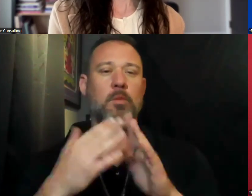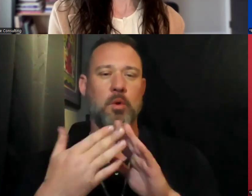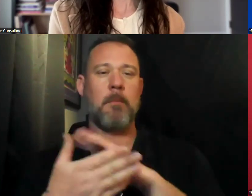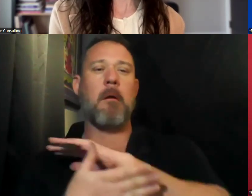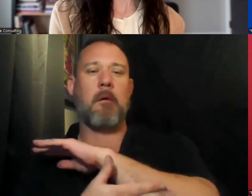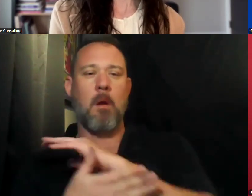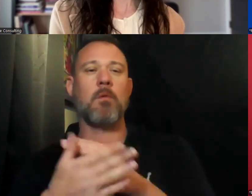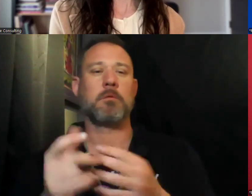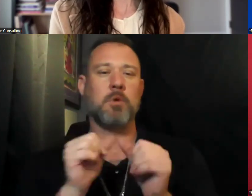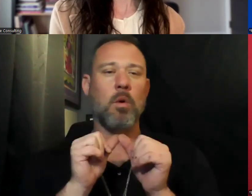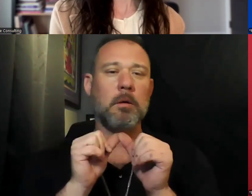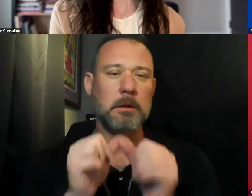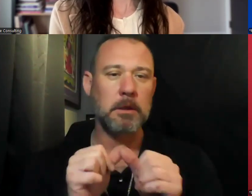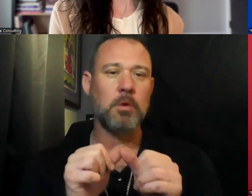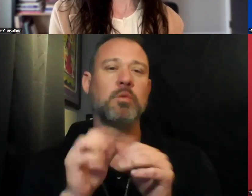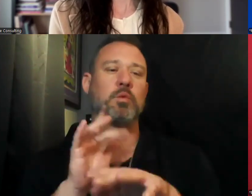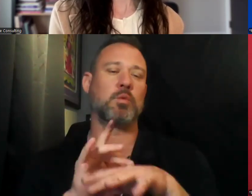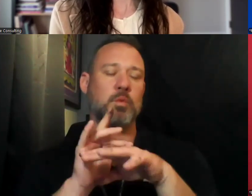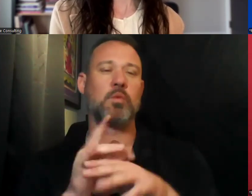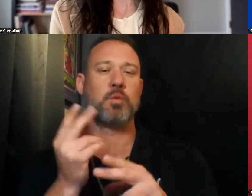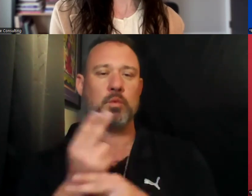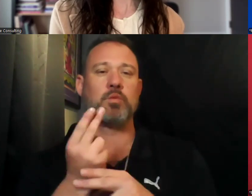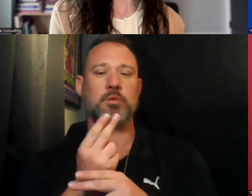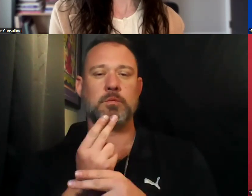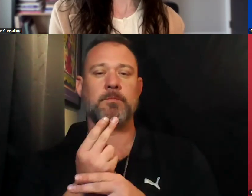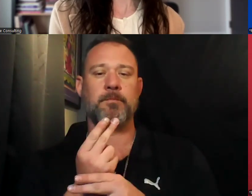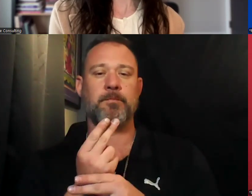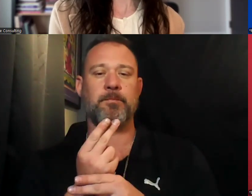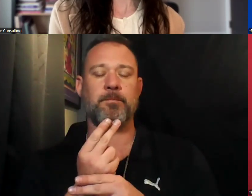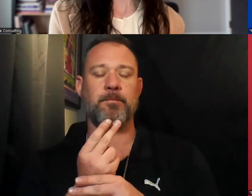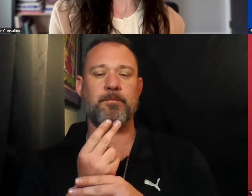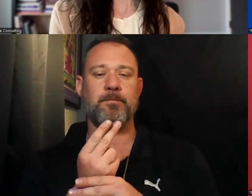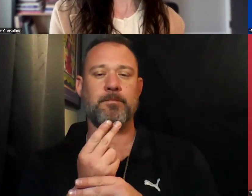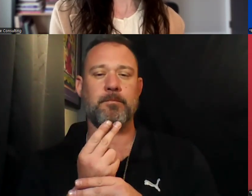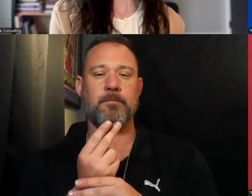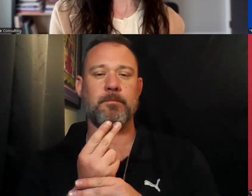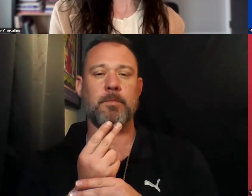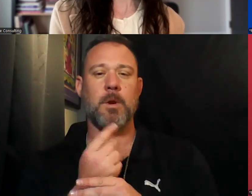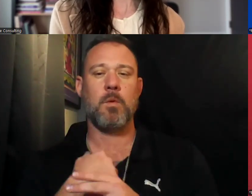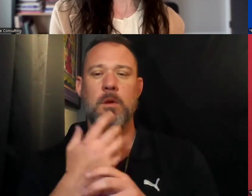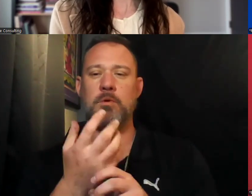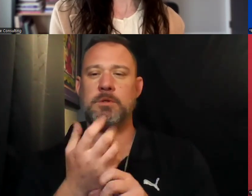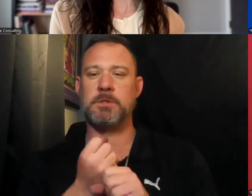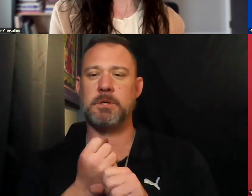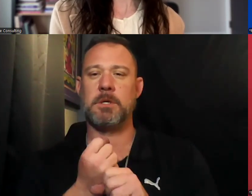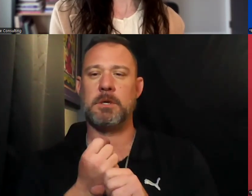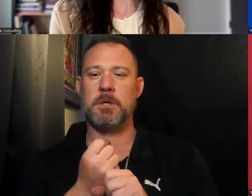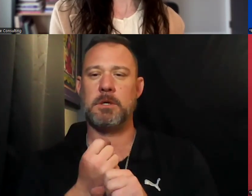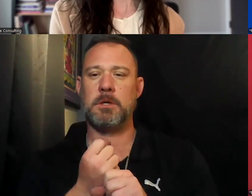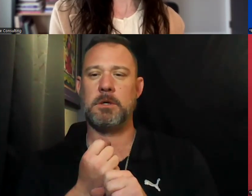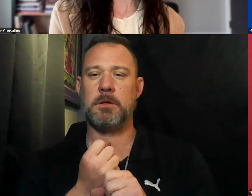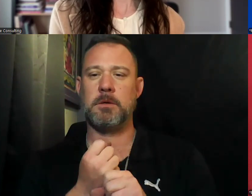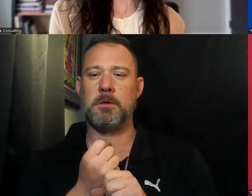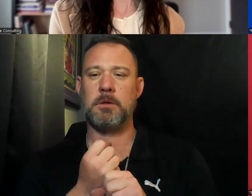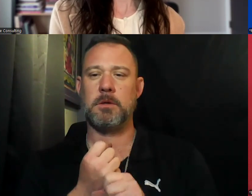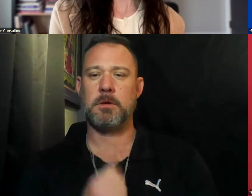please continue to leverage those. We also received some, sorry,